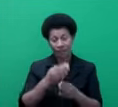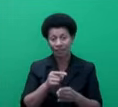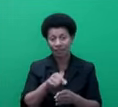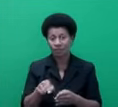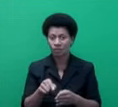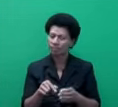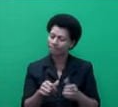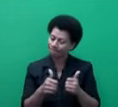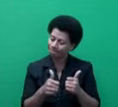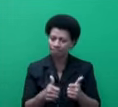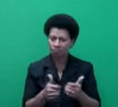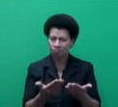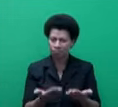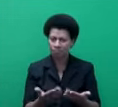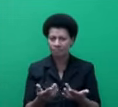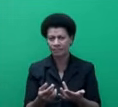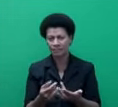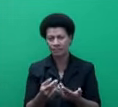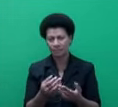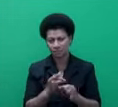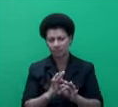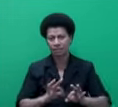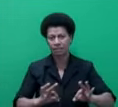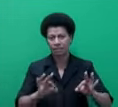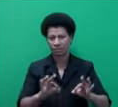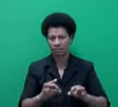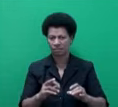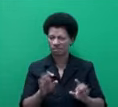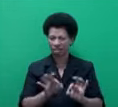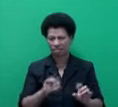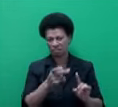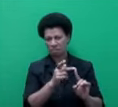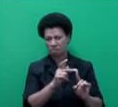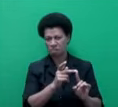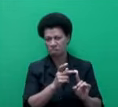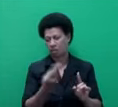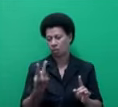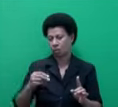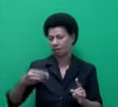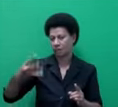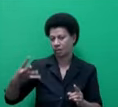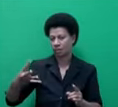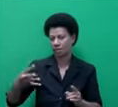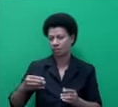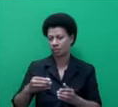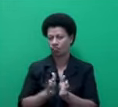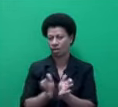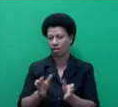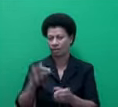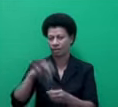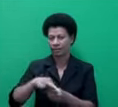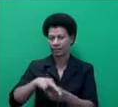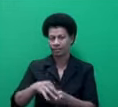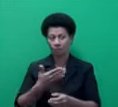many unsubstantiated, politically motivated rumors and claims about the 2014 general election. And I just wanted to point